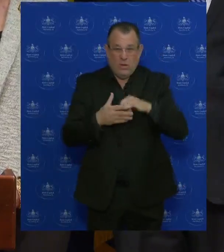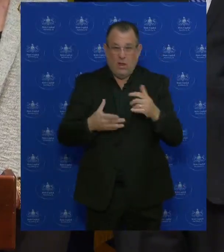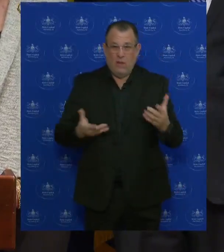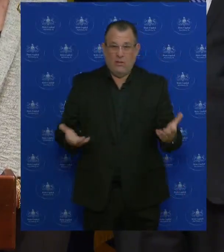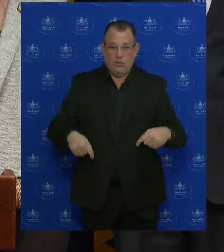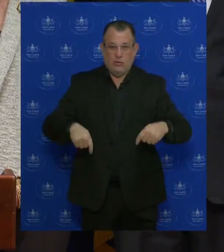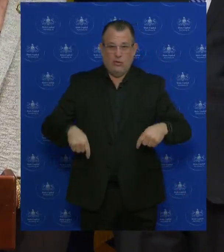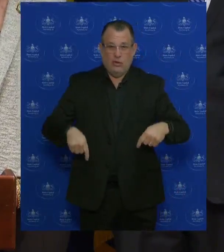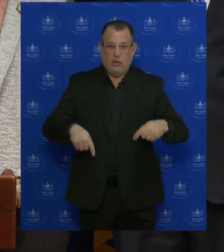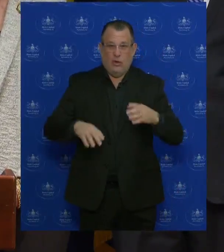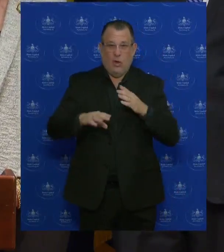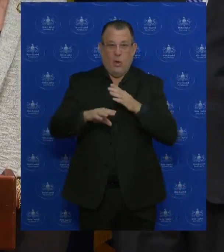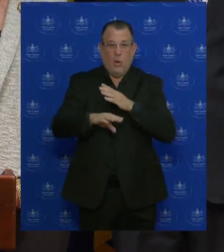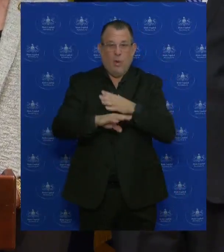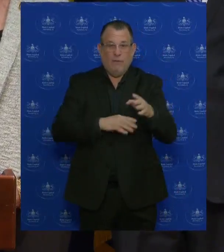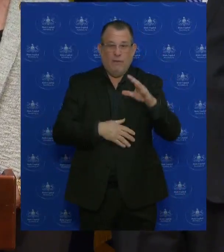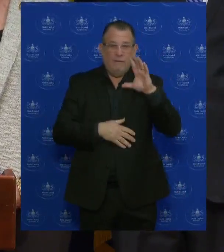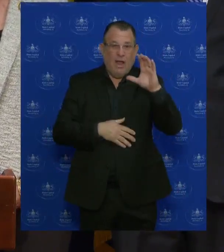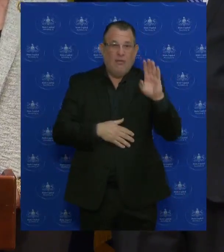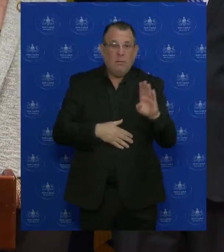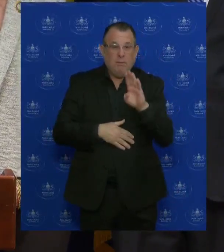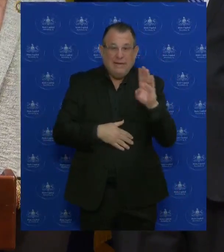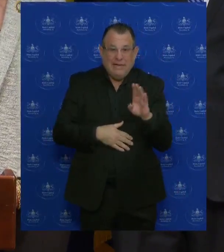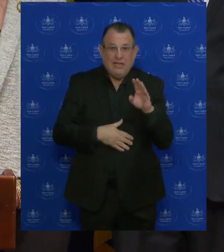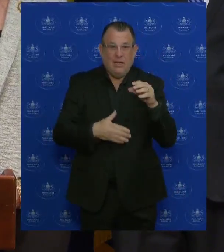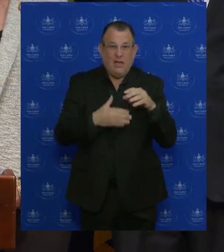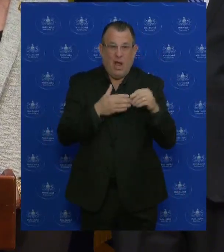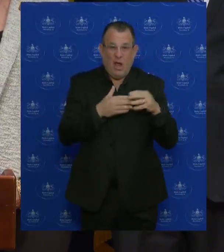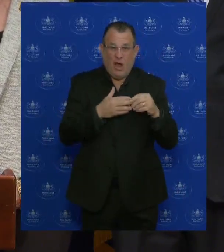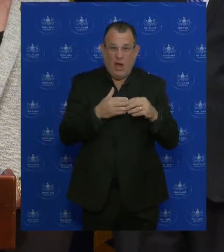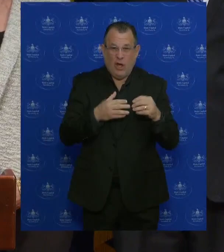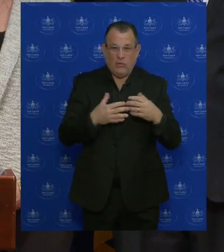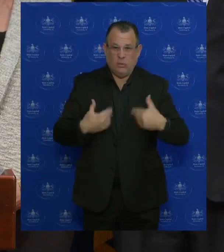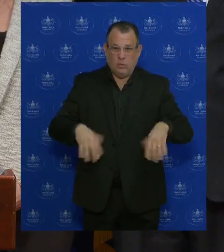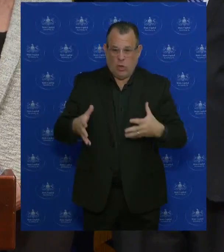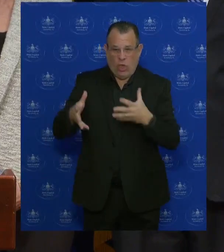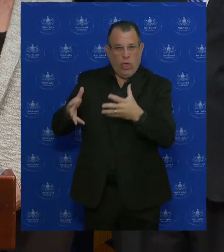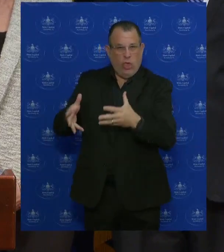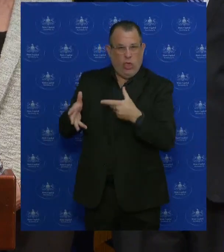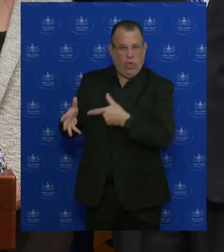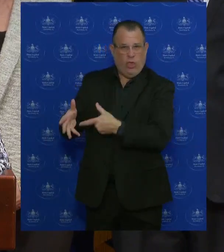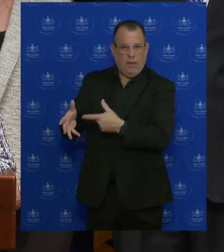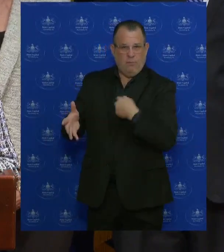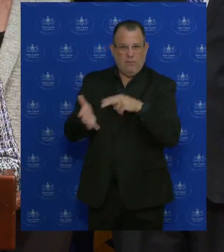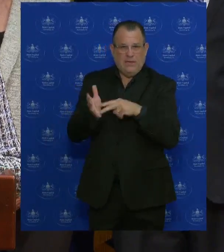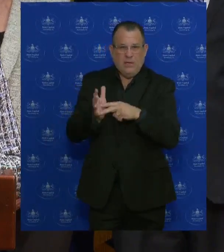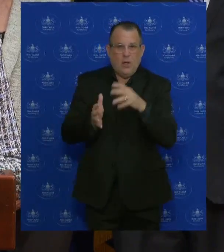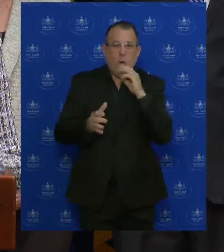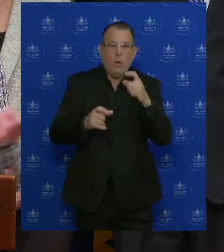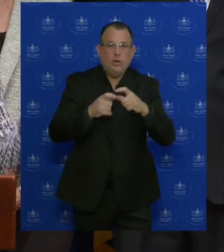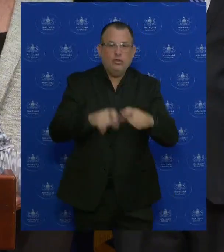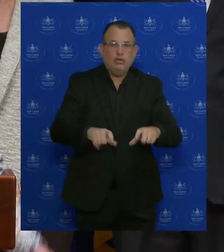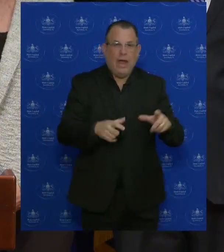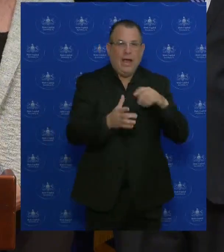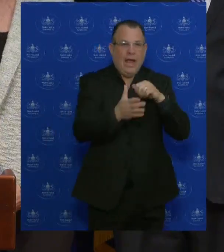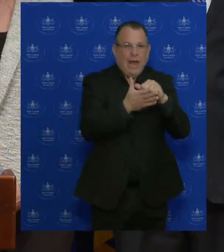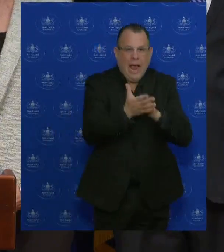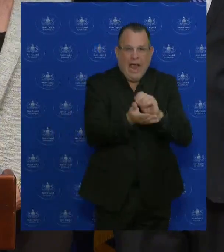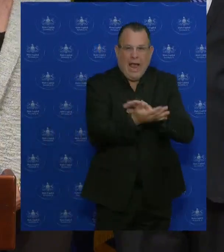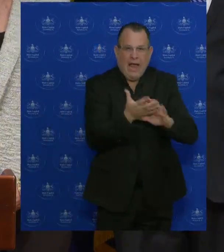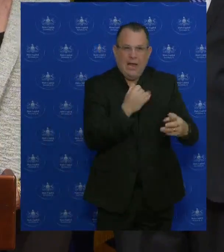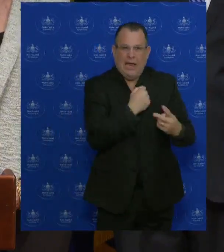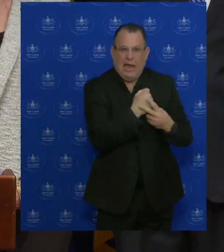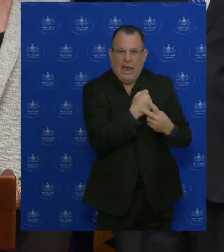unclaimed property. And it can be a lot of different things. It can be balances of old checking accounts or savings accounts. It could be uncashed